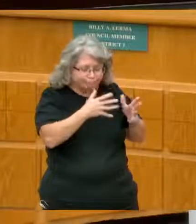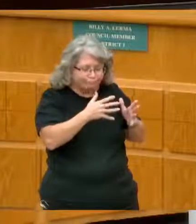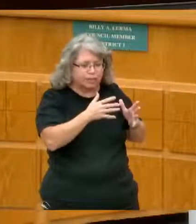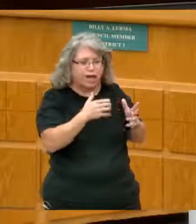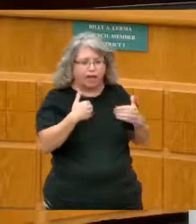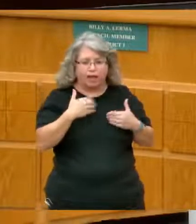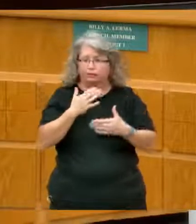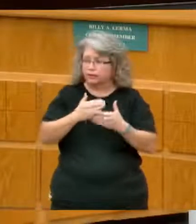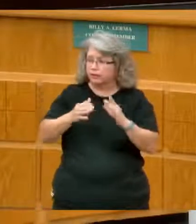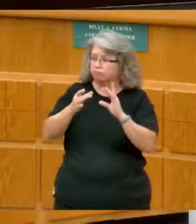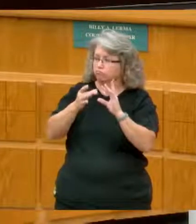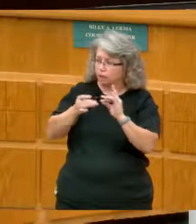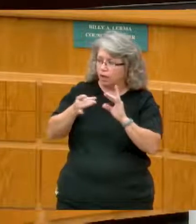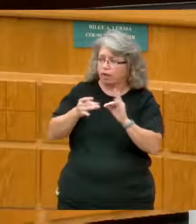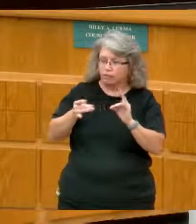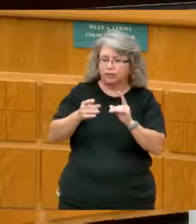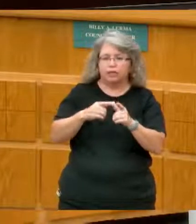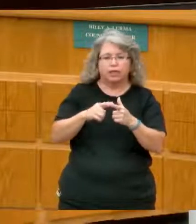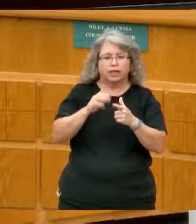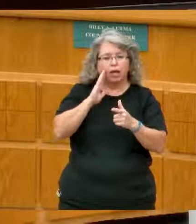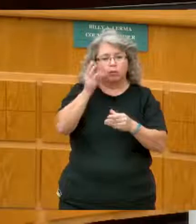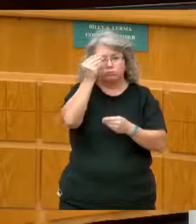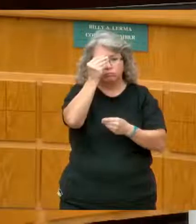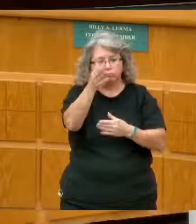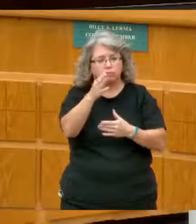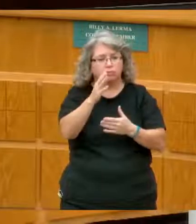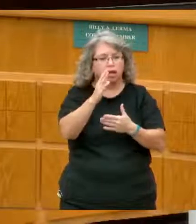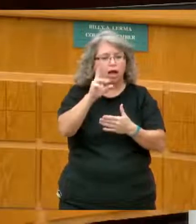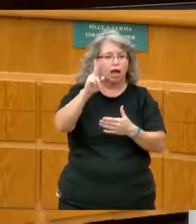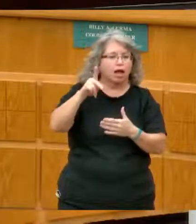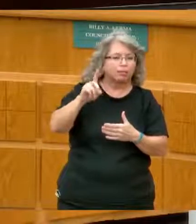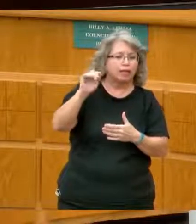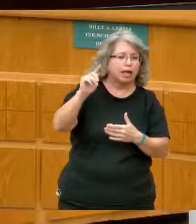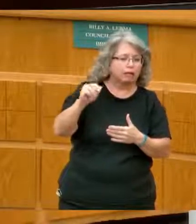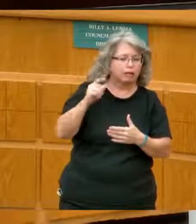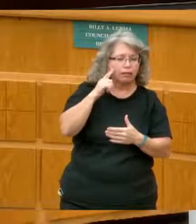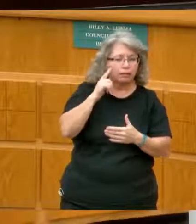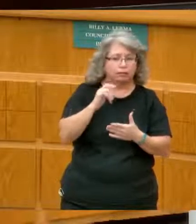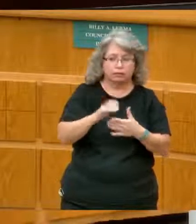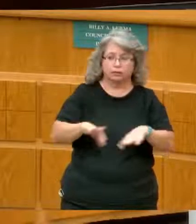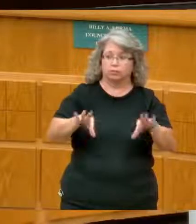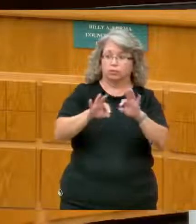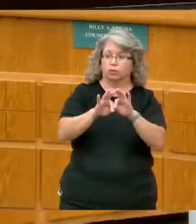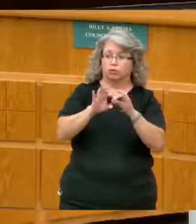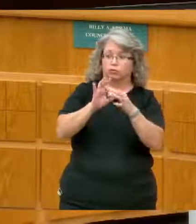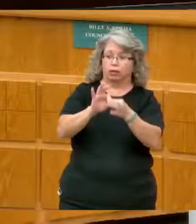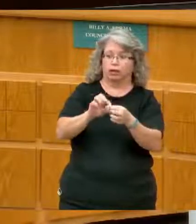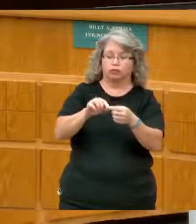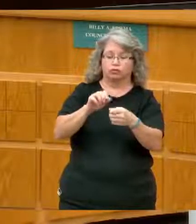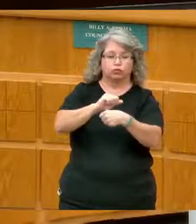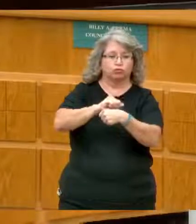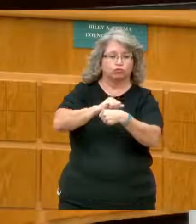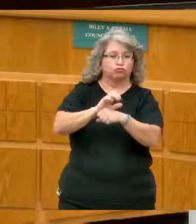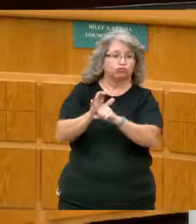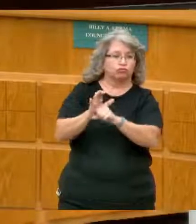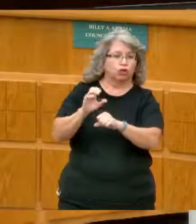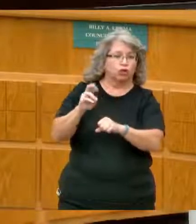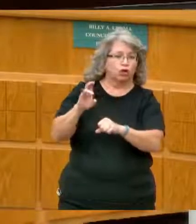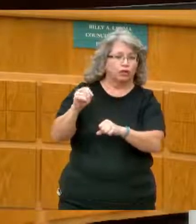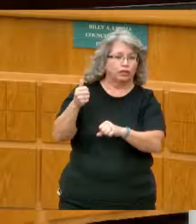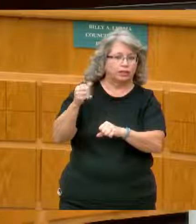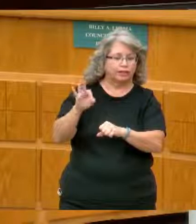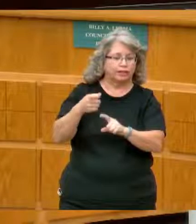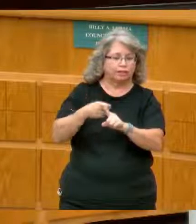I'm going to give you a few updates that I think are important as it relates to our COVID-19 emergency from the perspective of